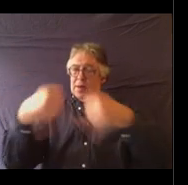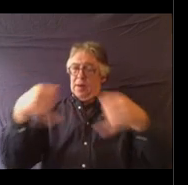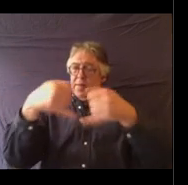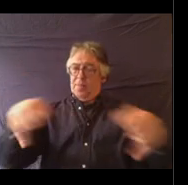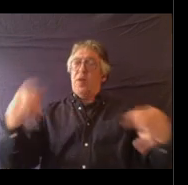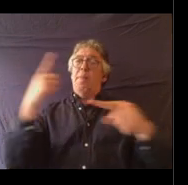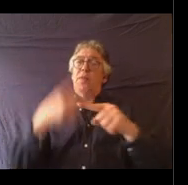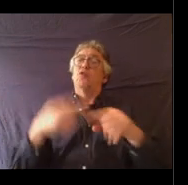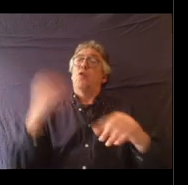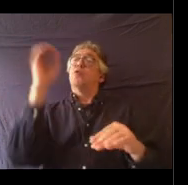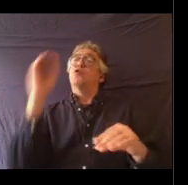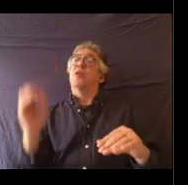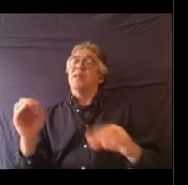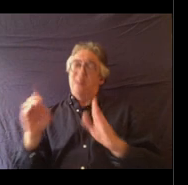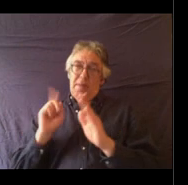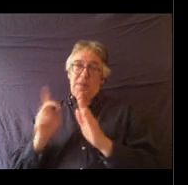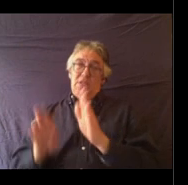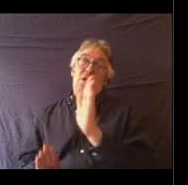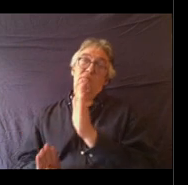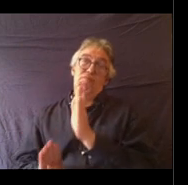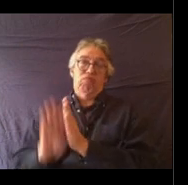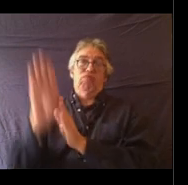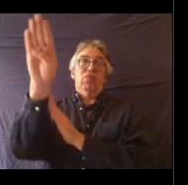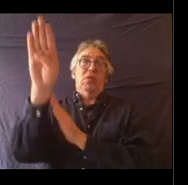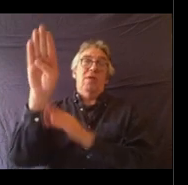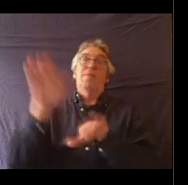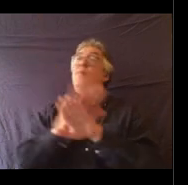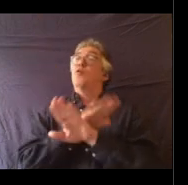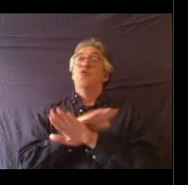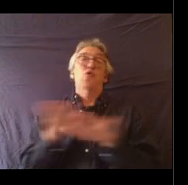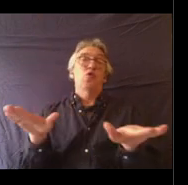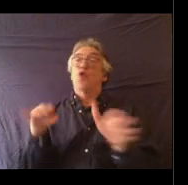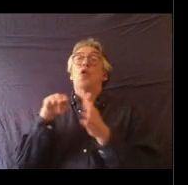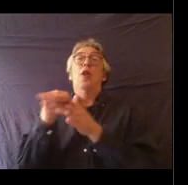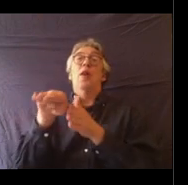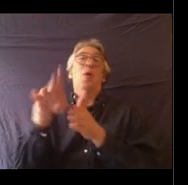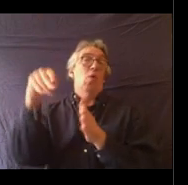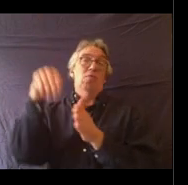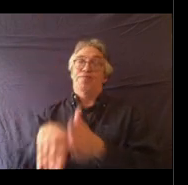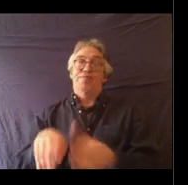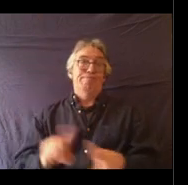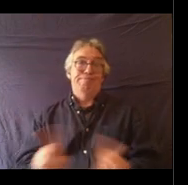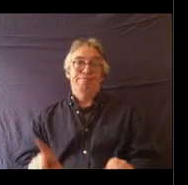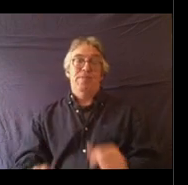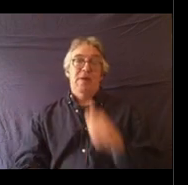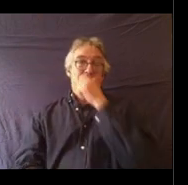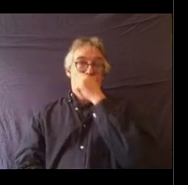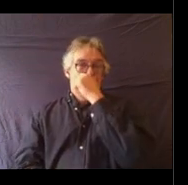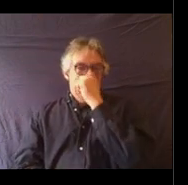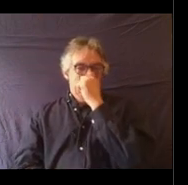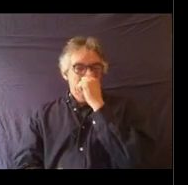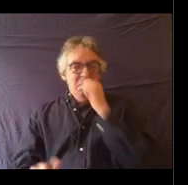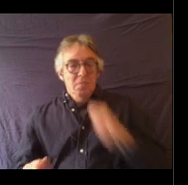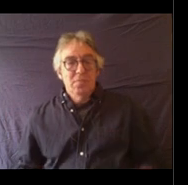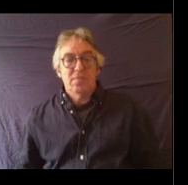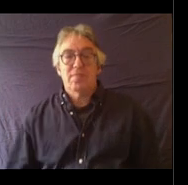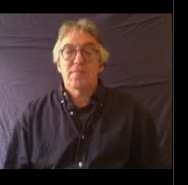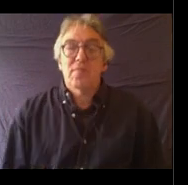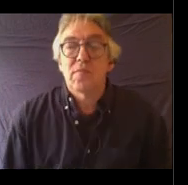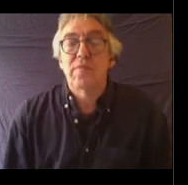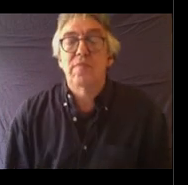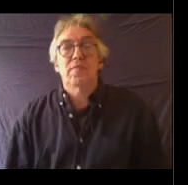timeline on progress on the different access services that are important in your country. But it's also crucial to